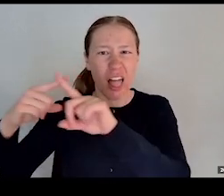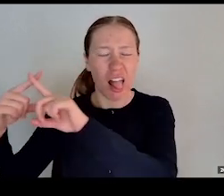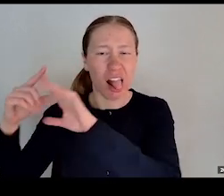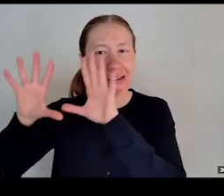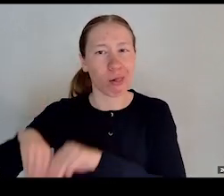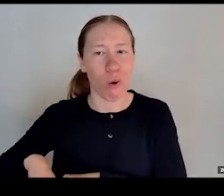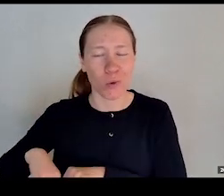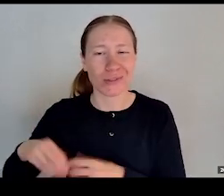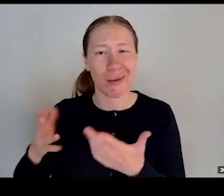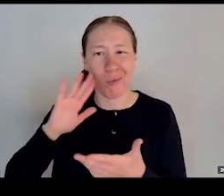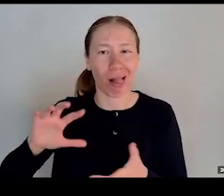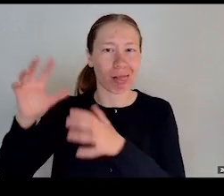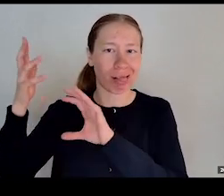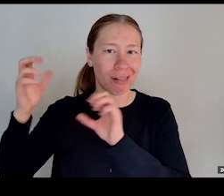disruption.